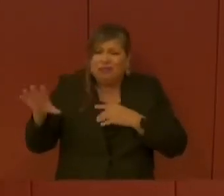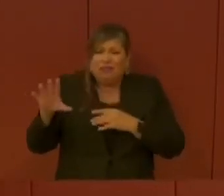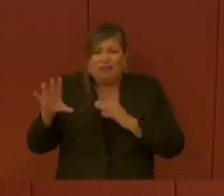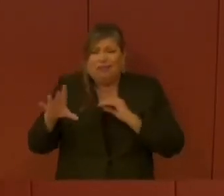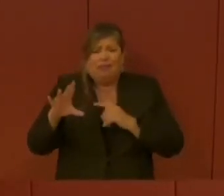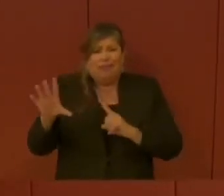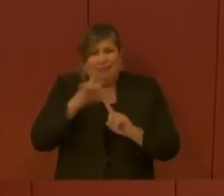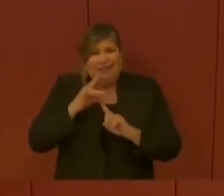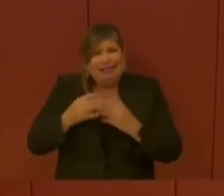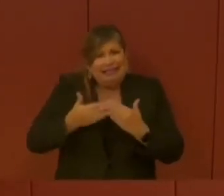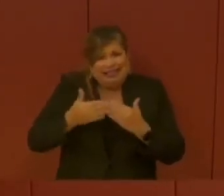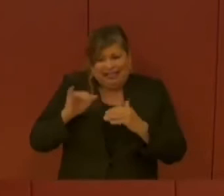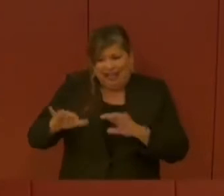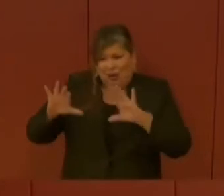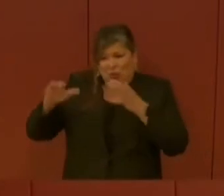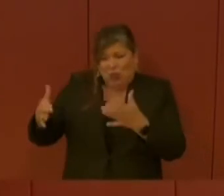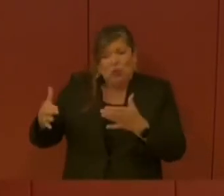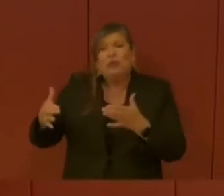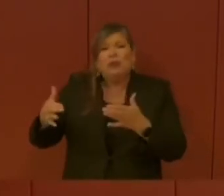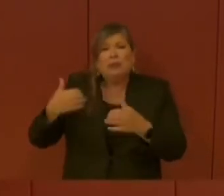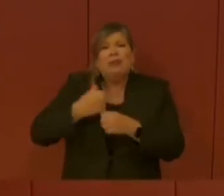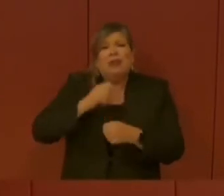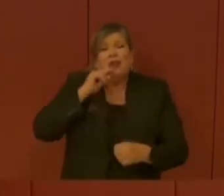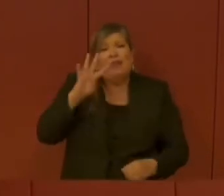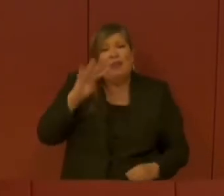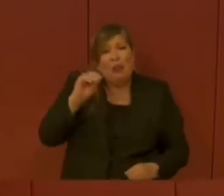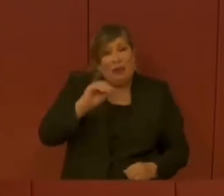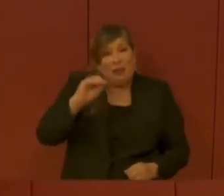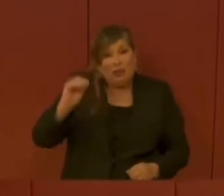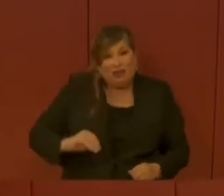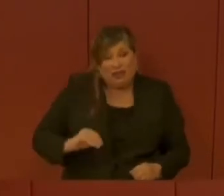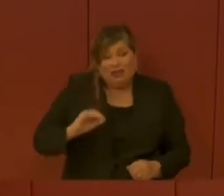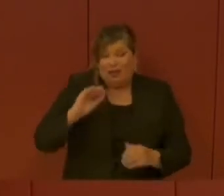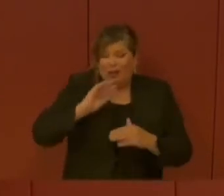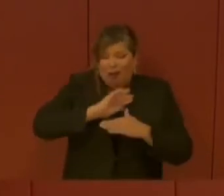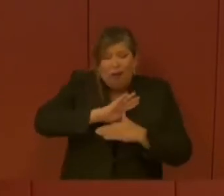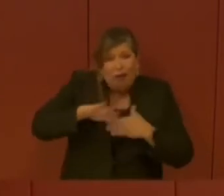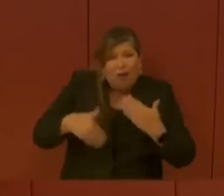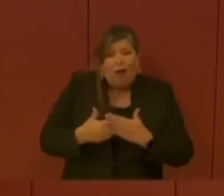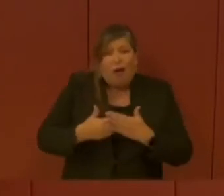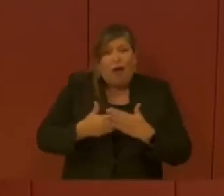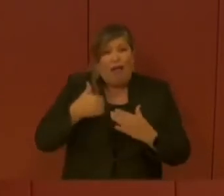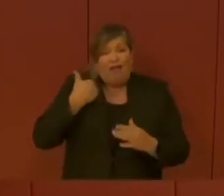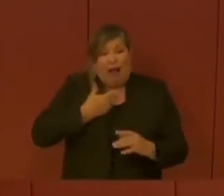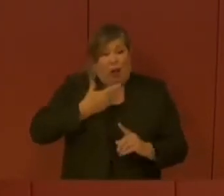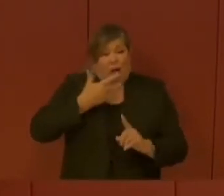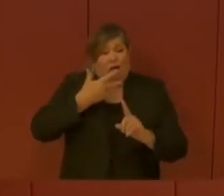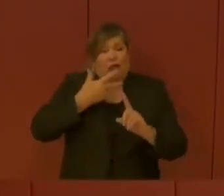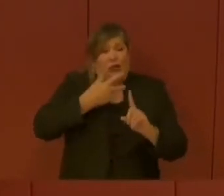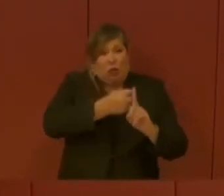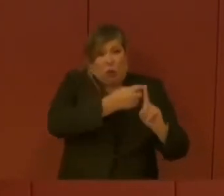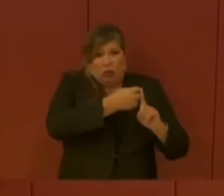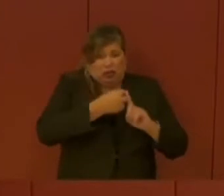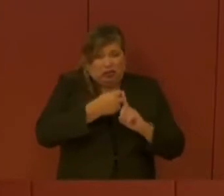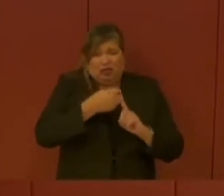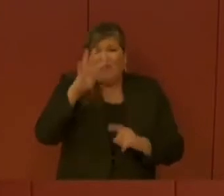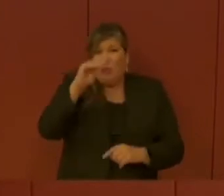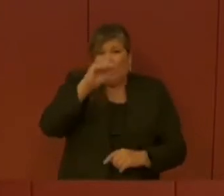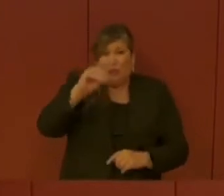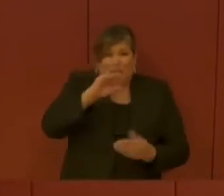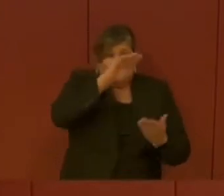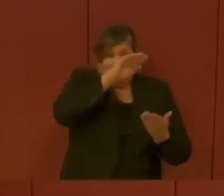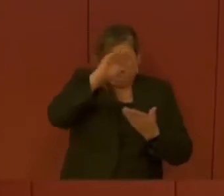access by providing 40% of all of the administered doses to